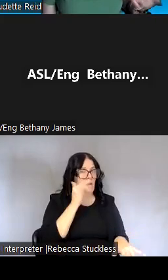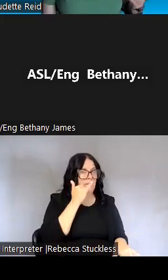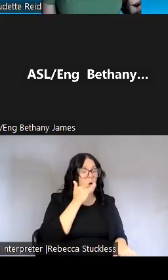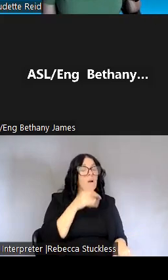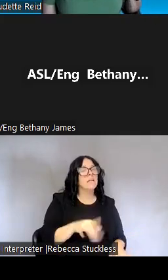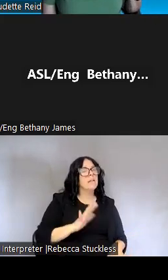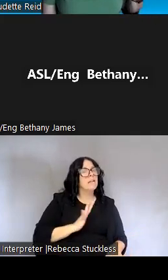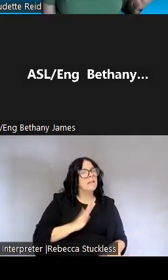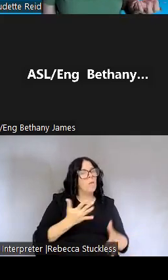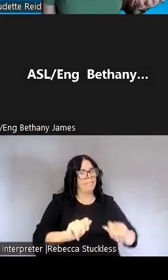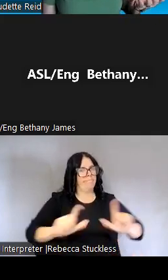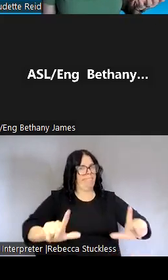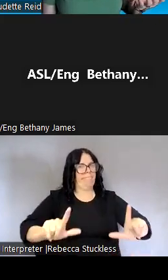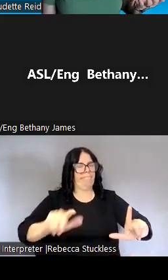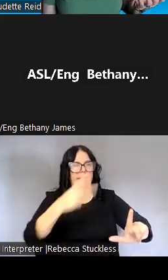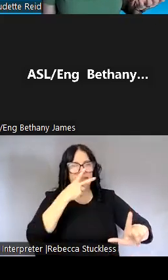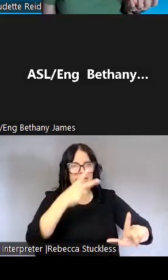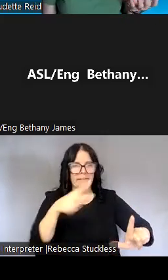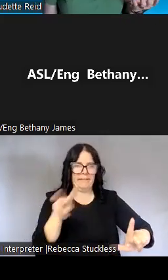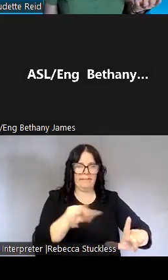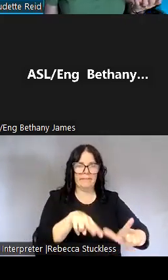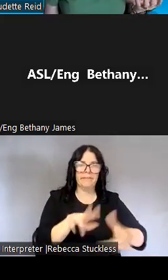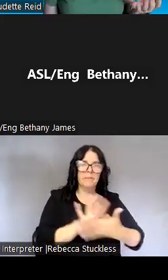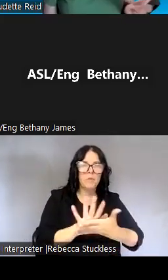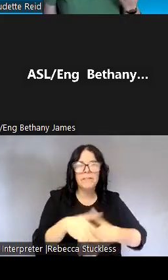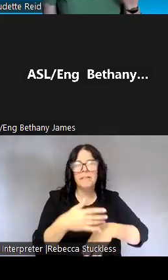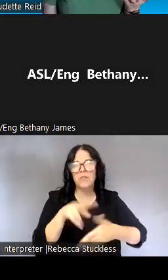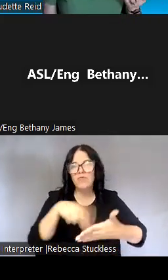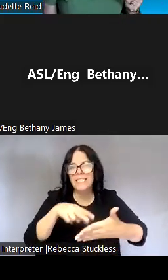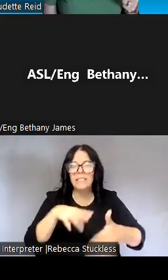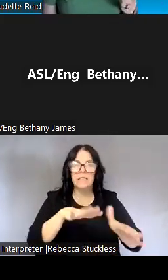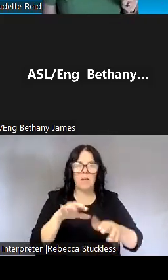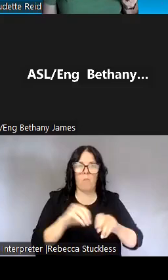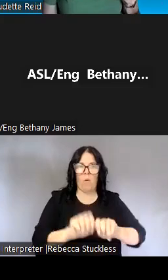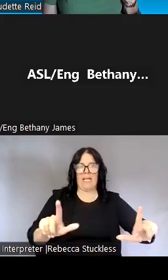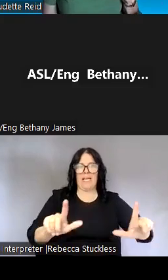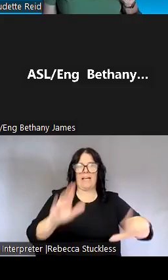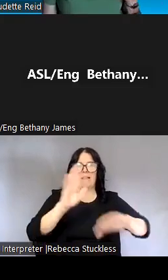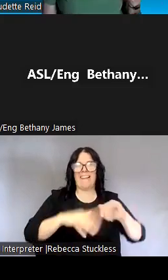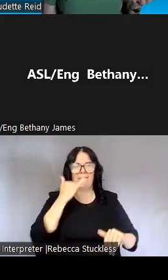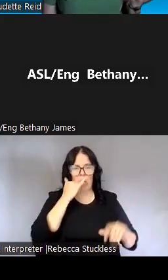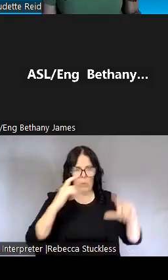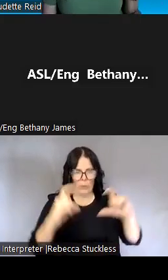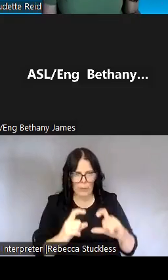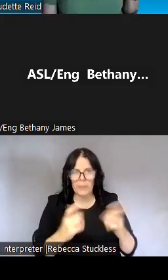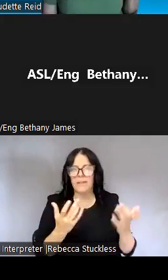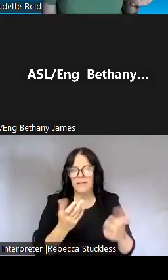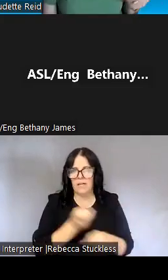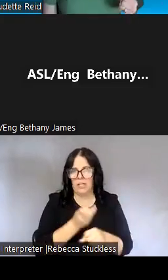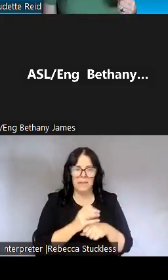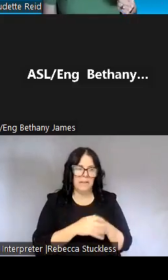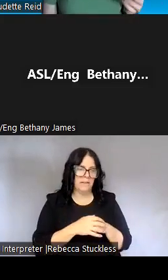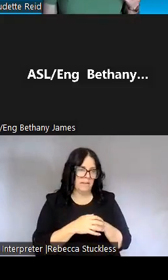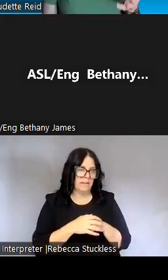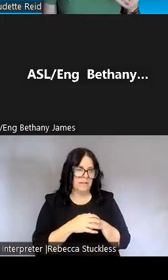for reading or viewing media because of the much larger screen than you have on a phone. And so that's good